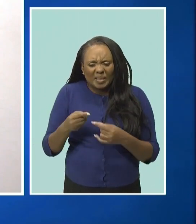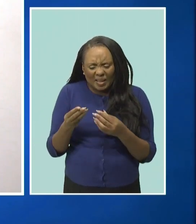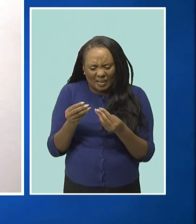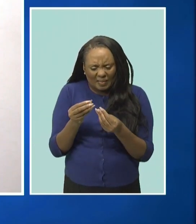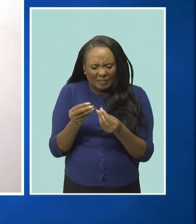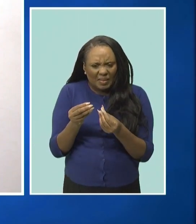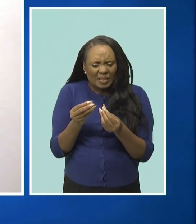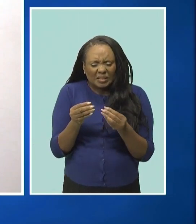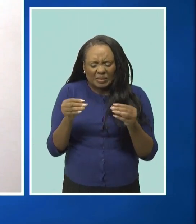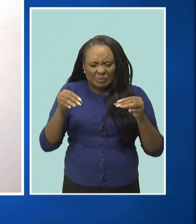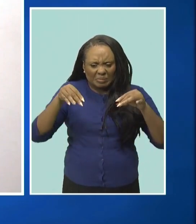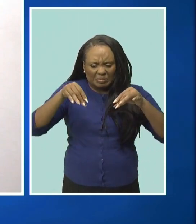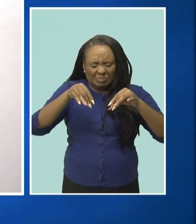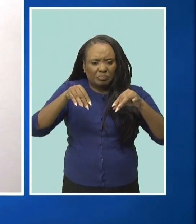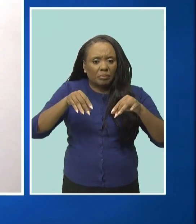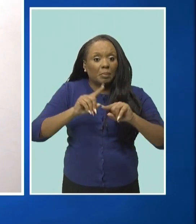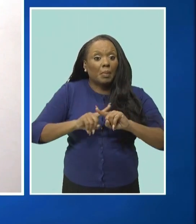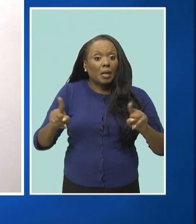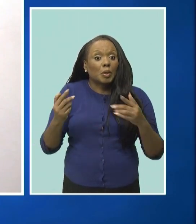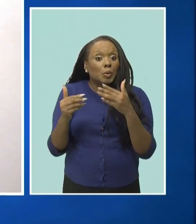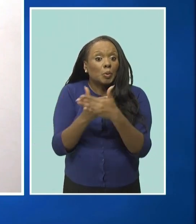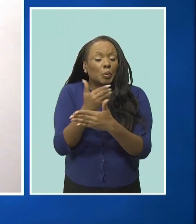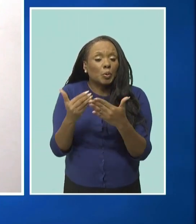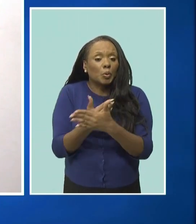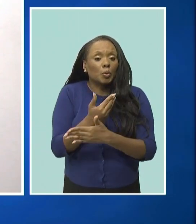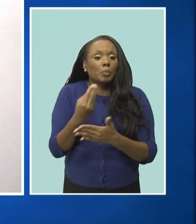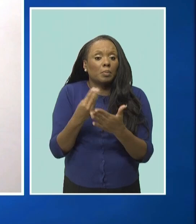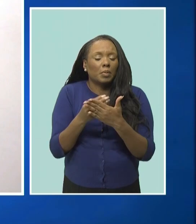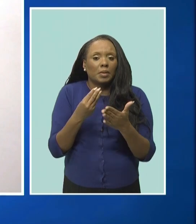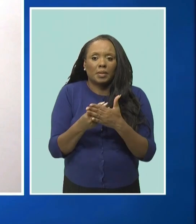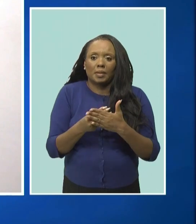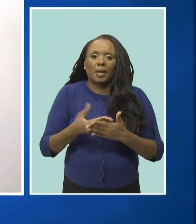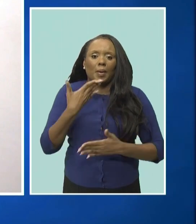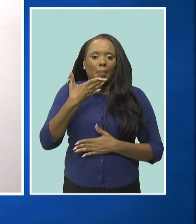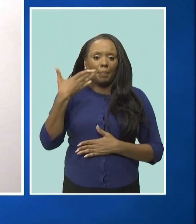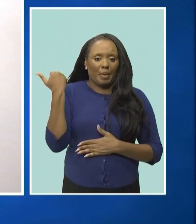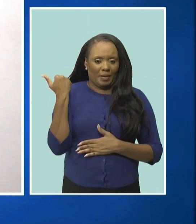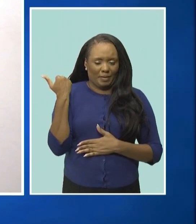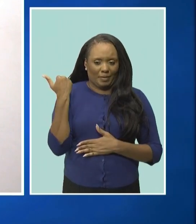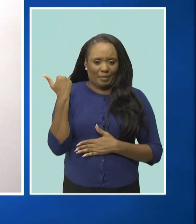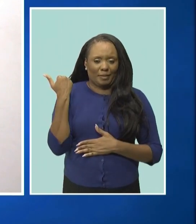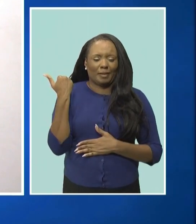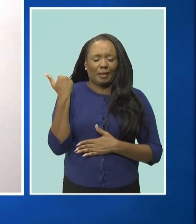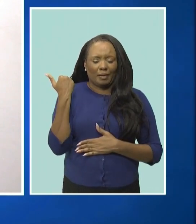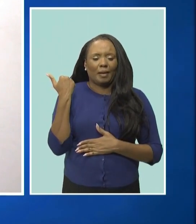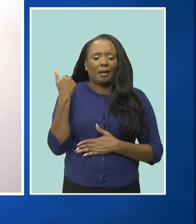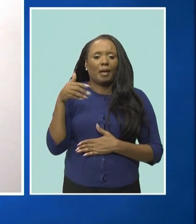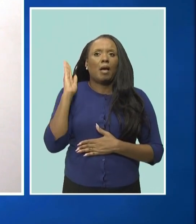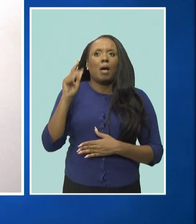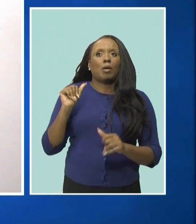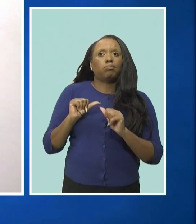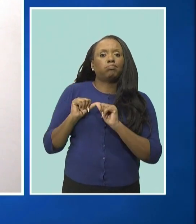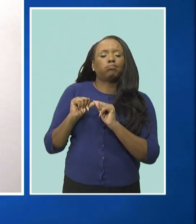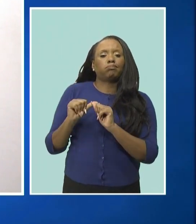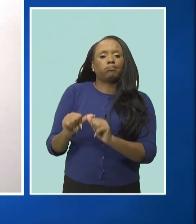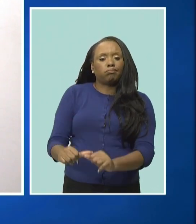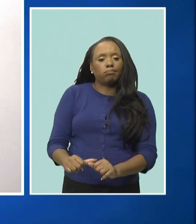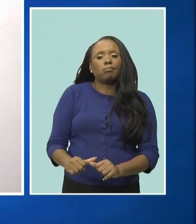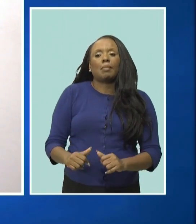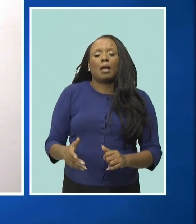feature. Now, polymer, you're able to do it in a better way, and the feature will last as long as the